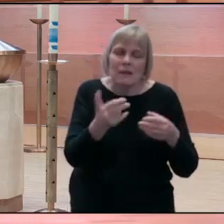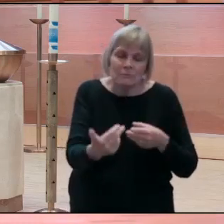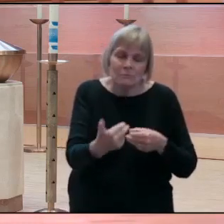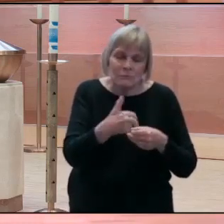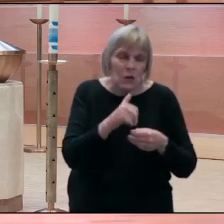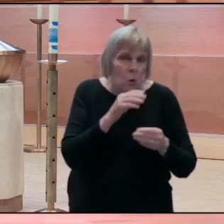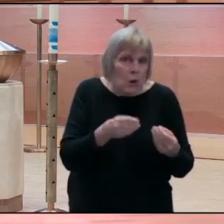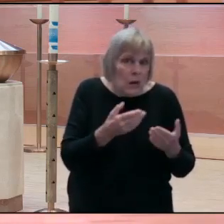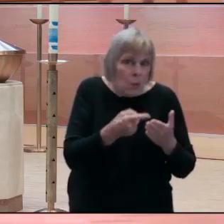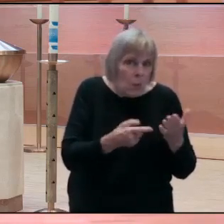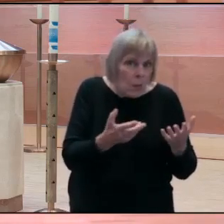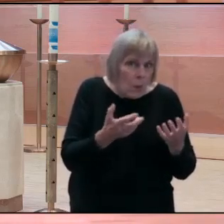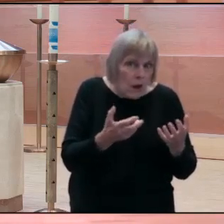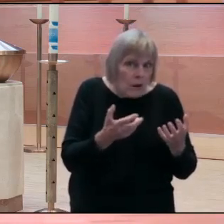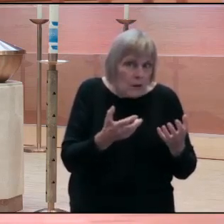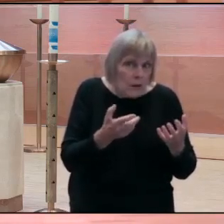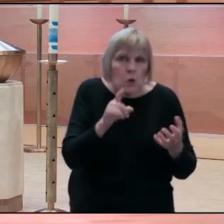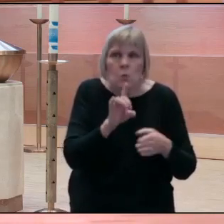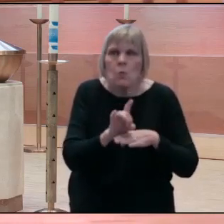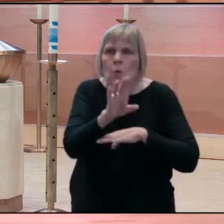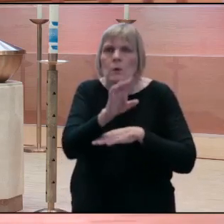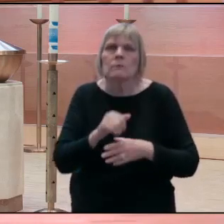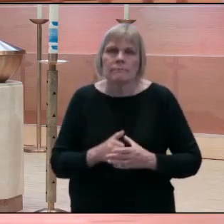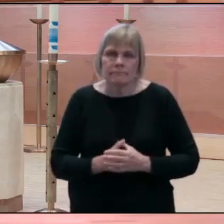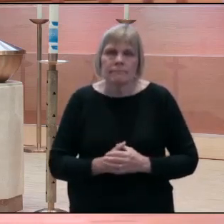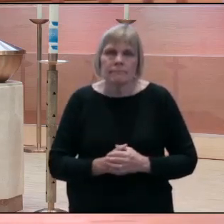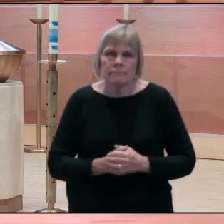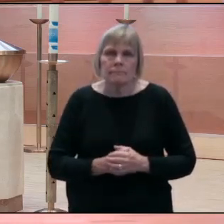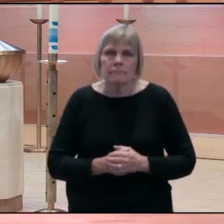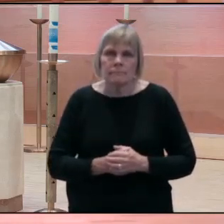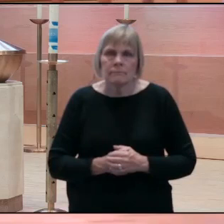give what they want, you're out.